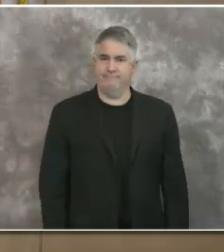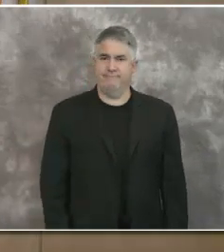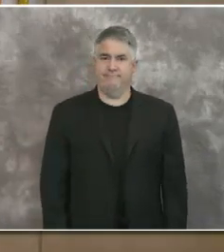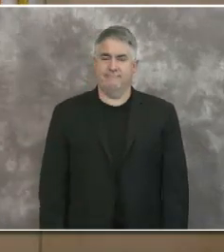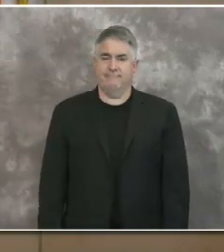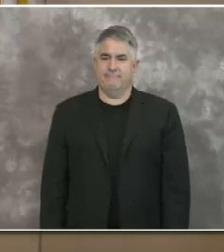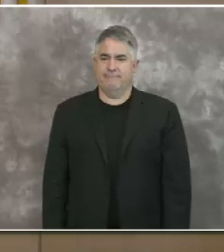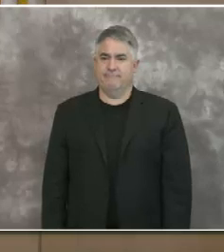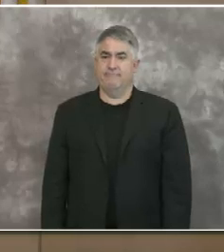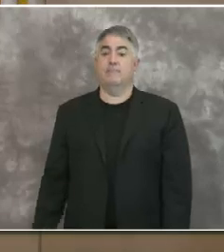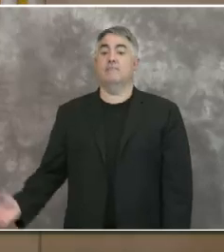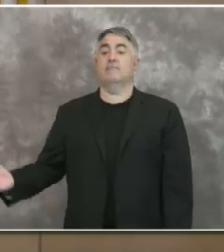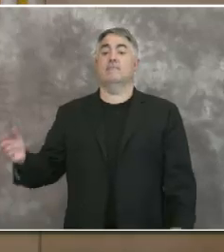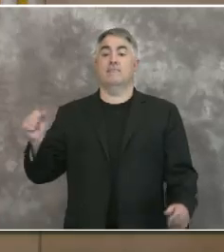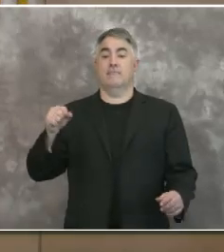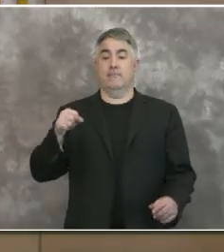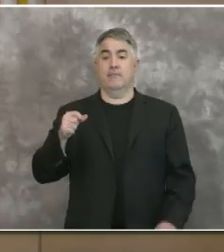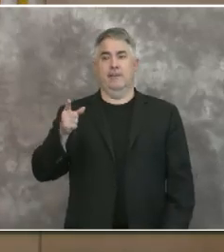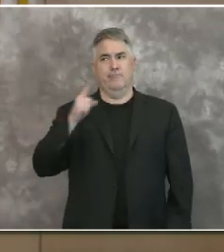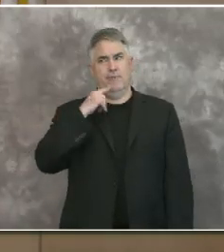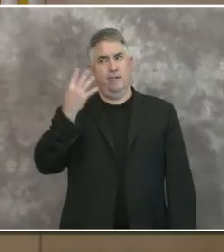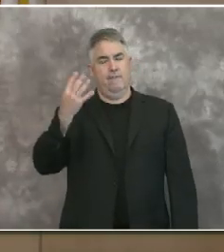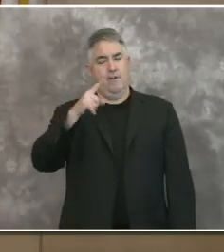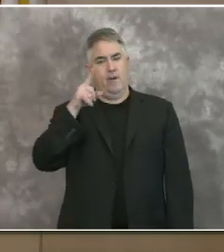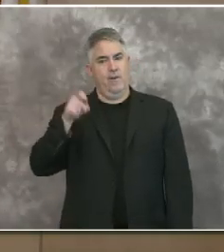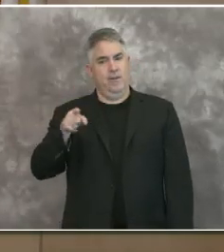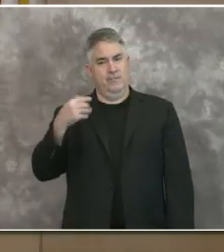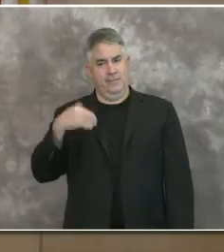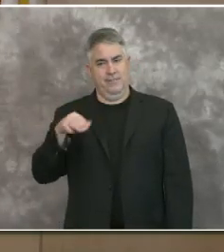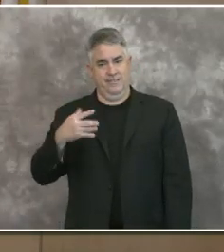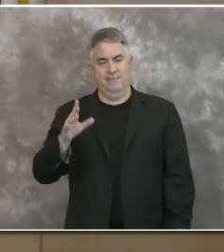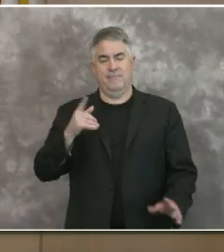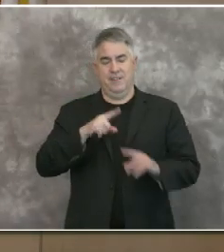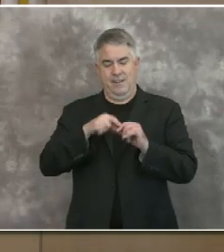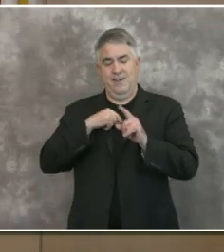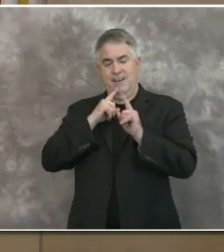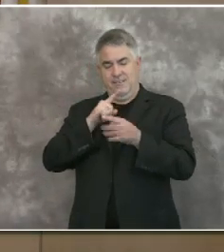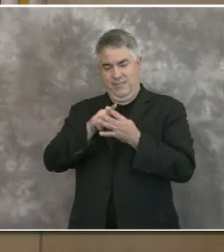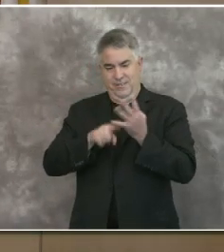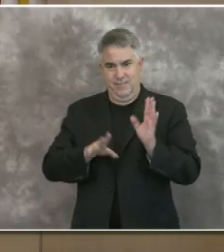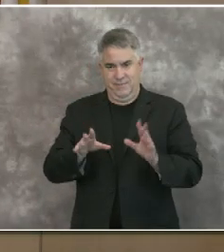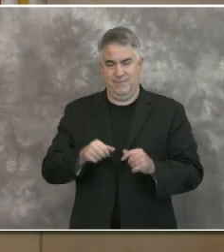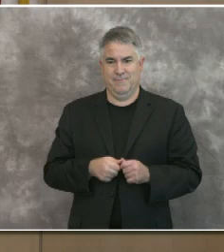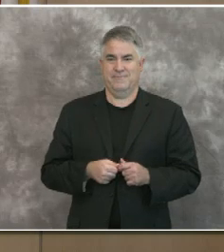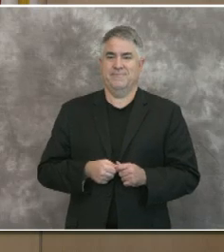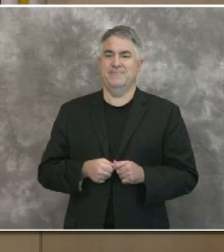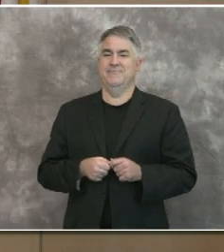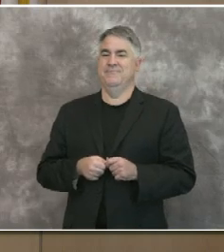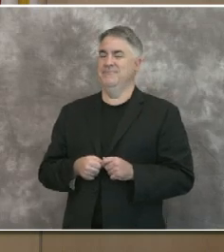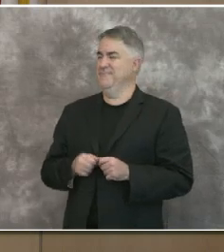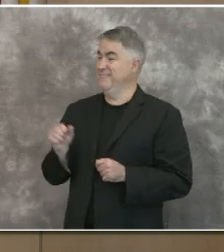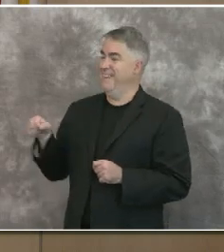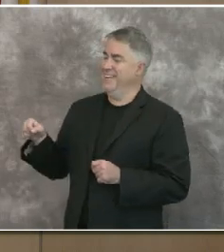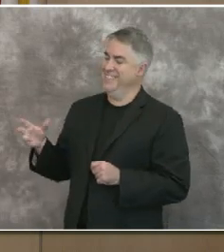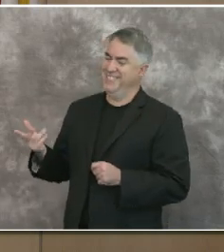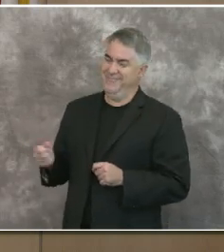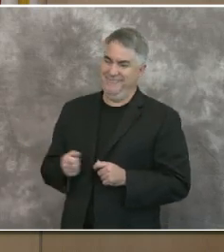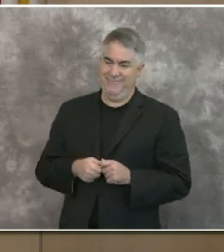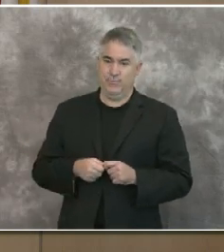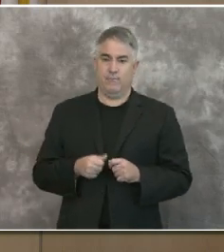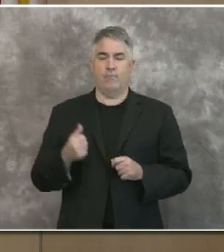So that was about 4 questions, but thank you for those questions. So in terms of, Yes. as far